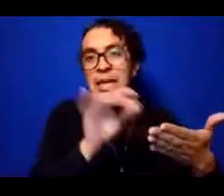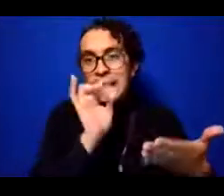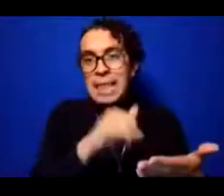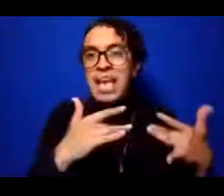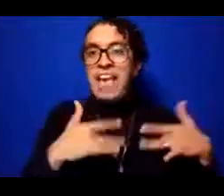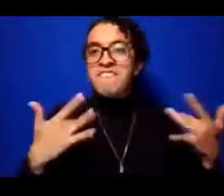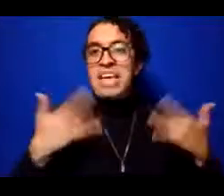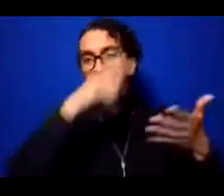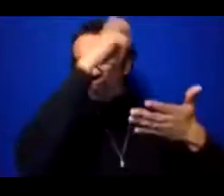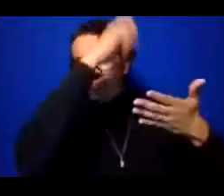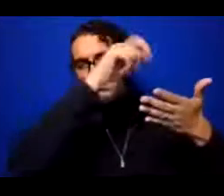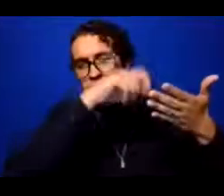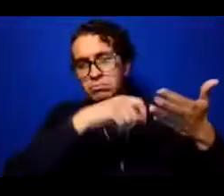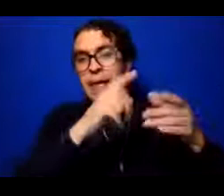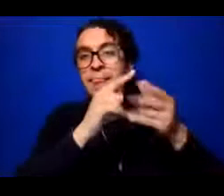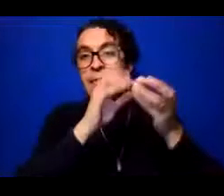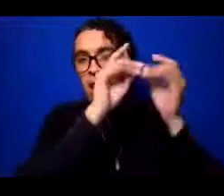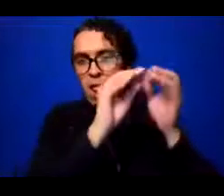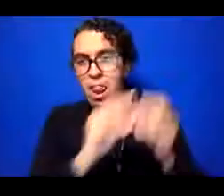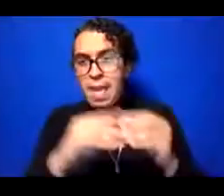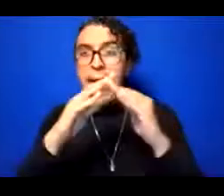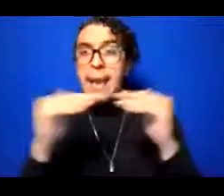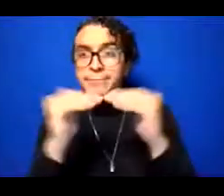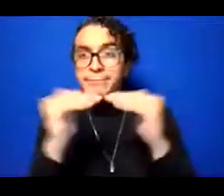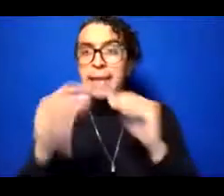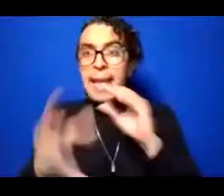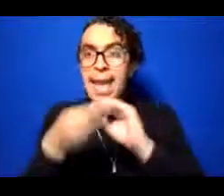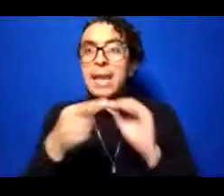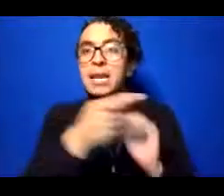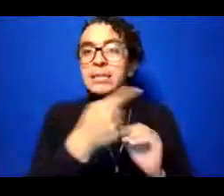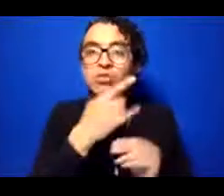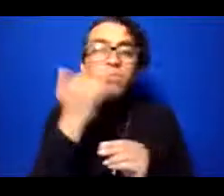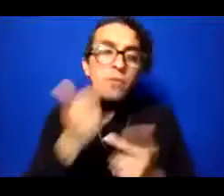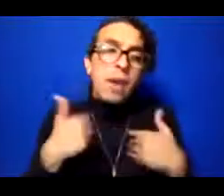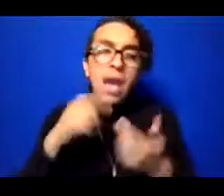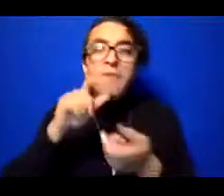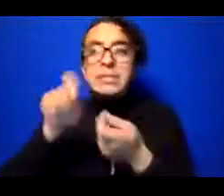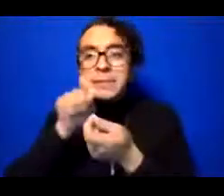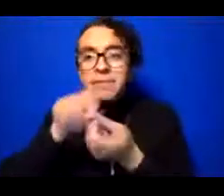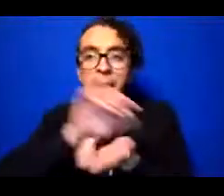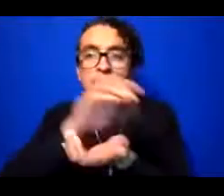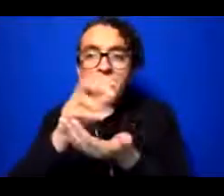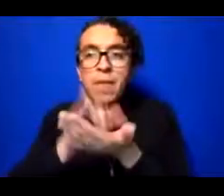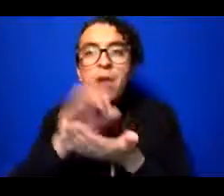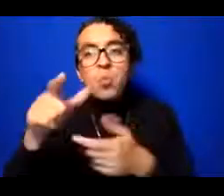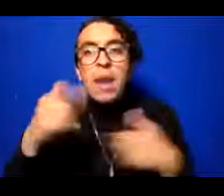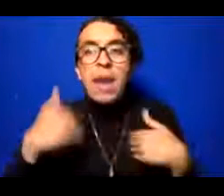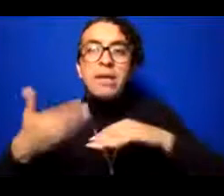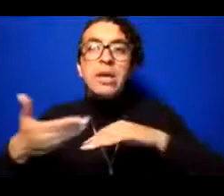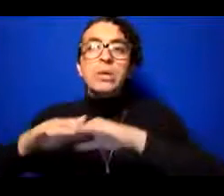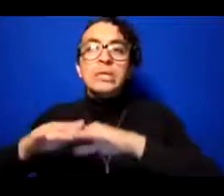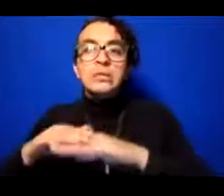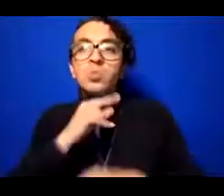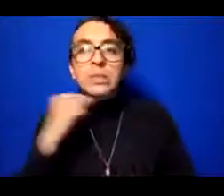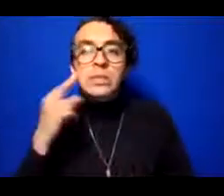or your kid's life, and you add them up. And they tell you if you have a certain amount, then that you're increased risk actually for developing